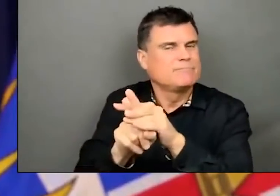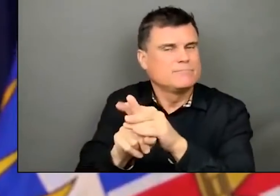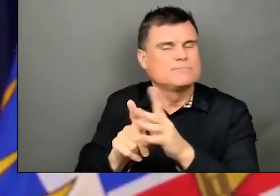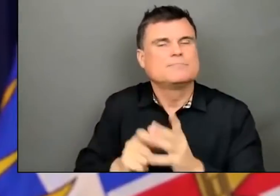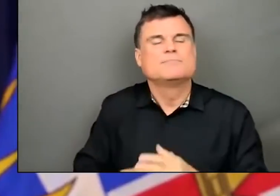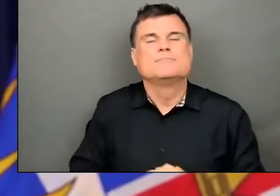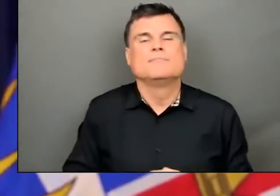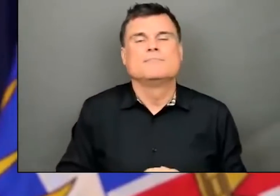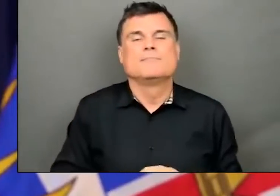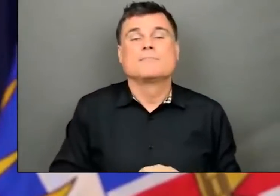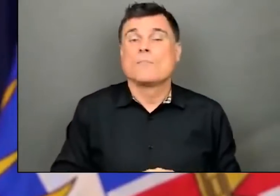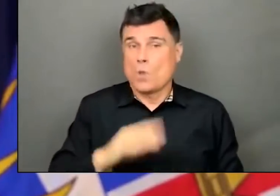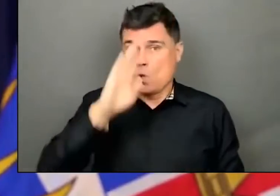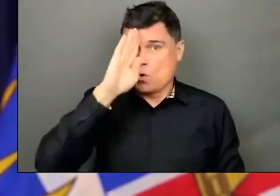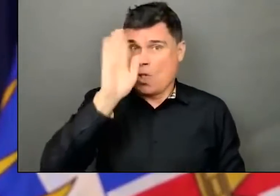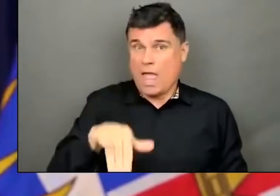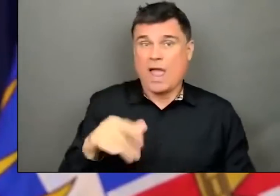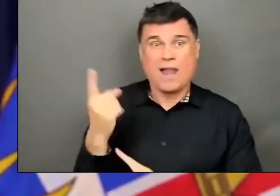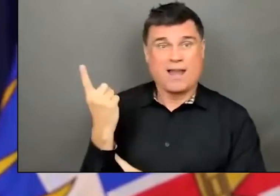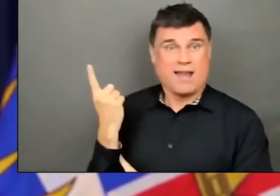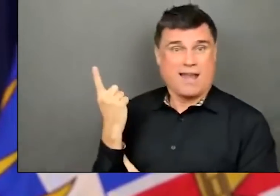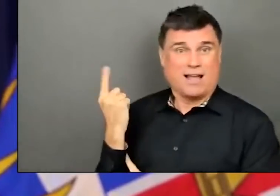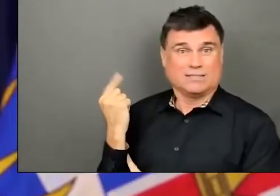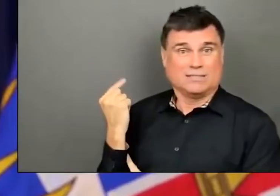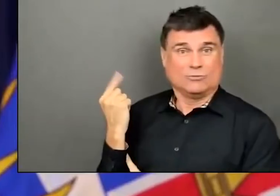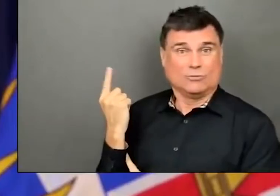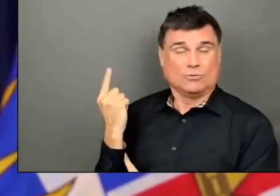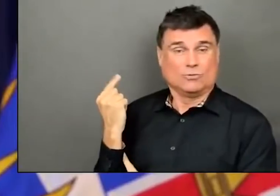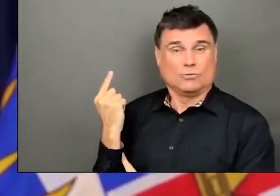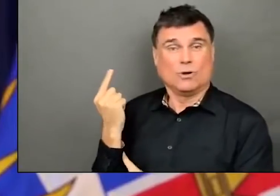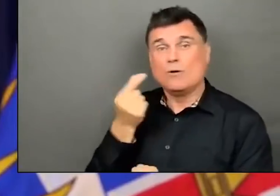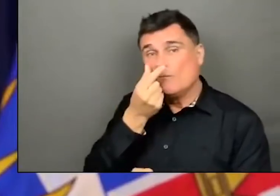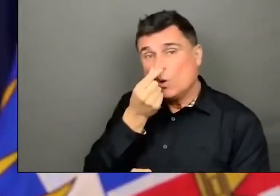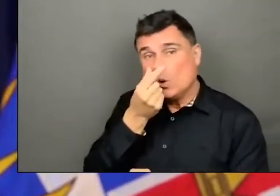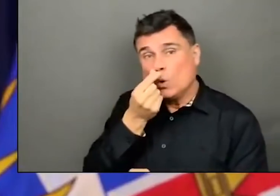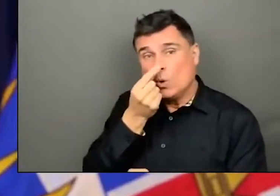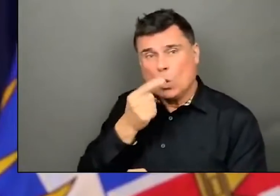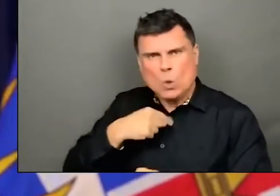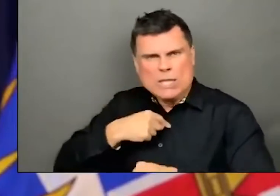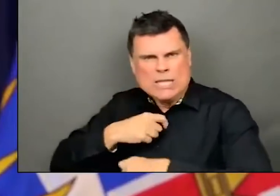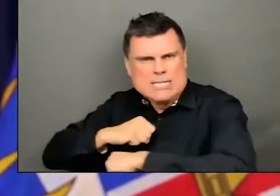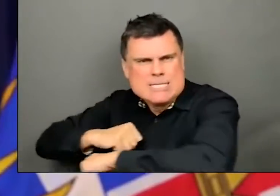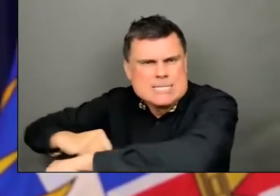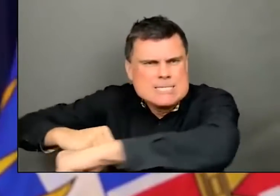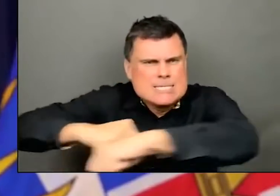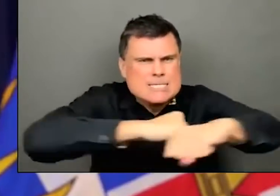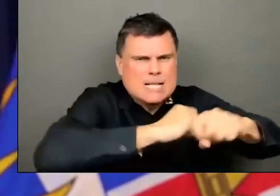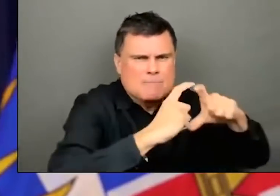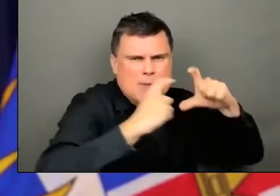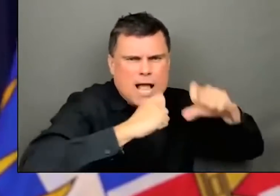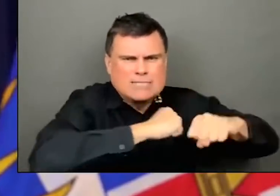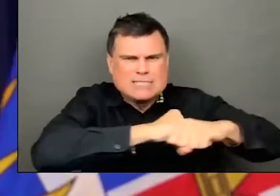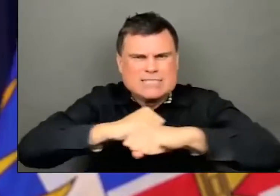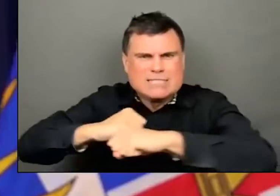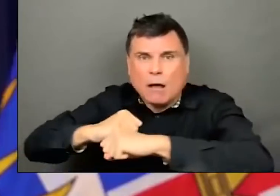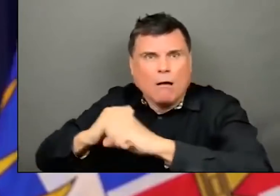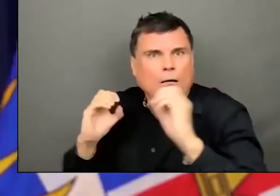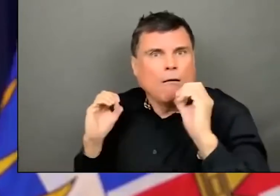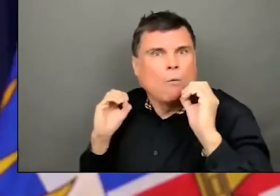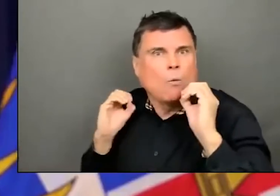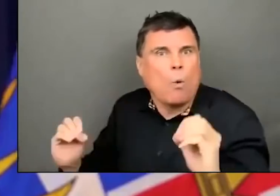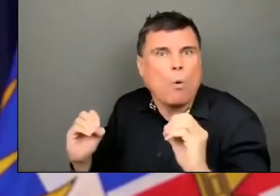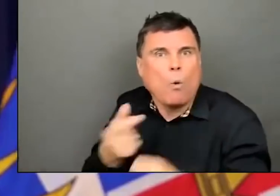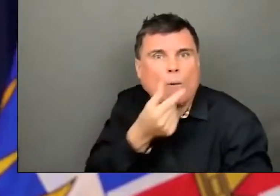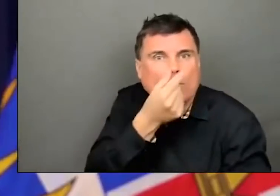immunization combined with the precautions that we have been taking. We had no influenza cases. This year, we